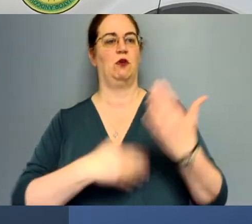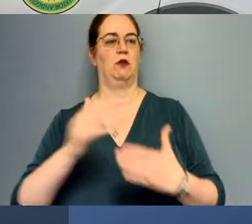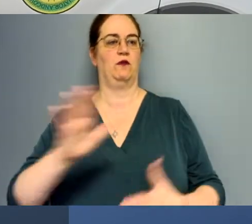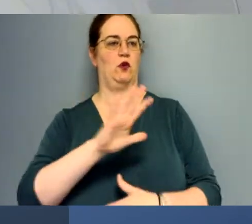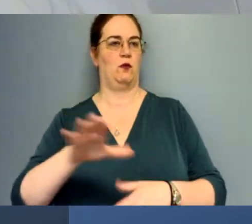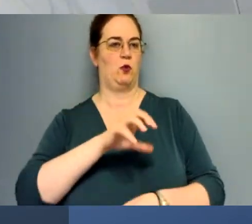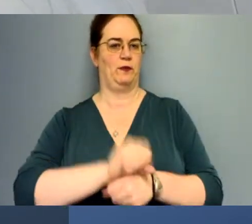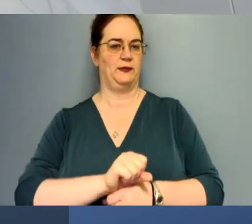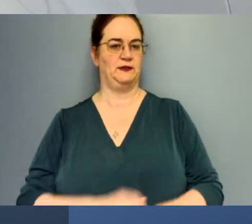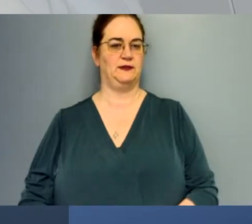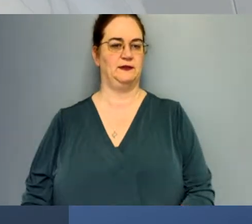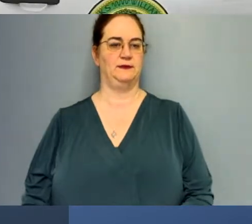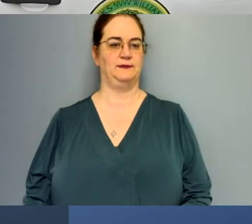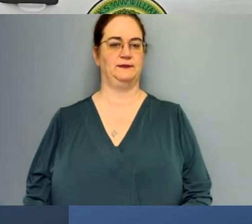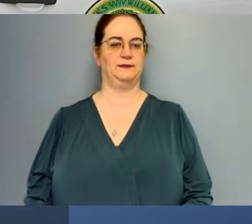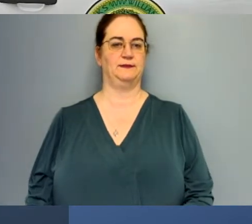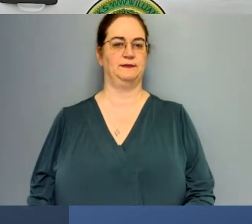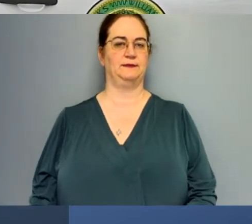appointments.